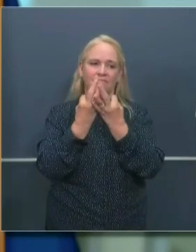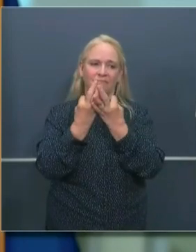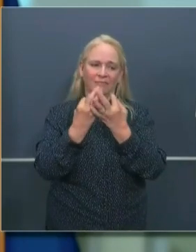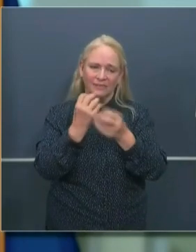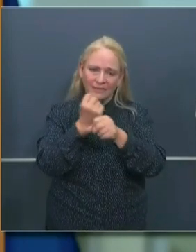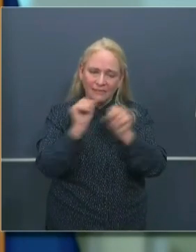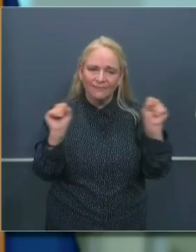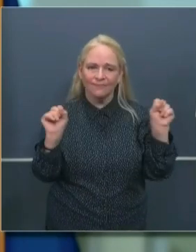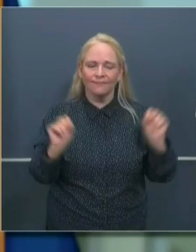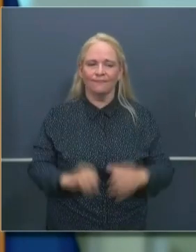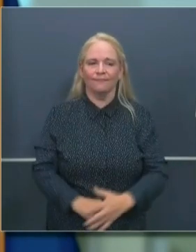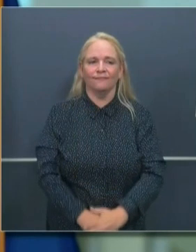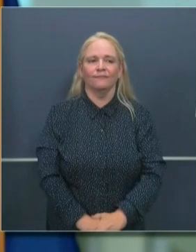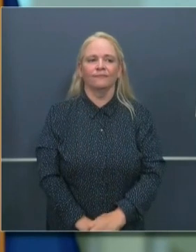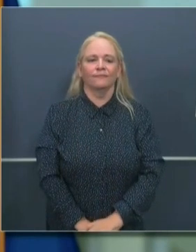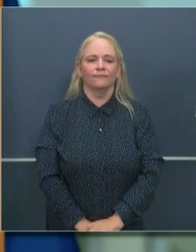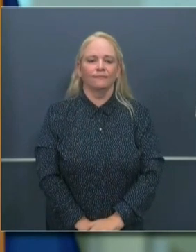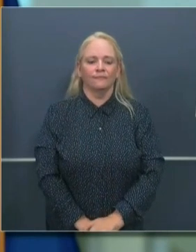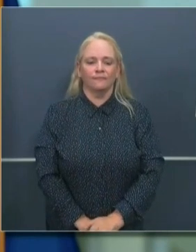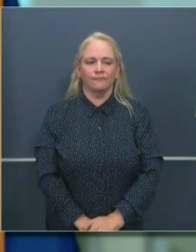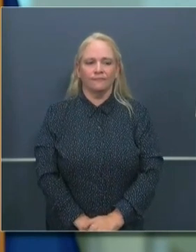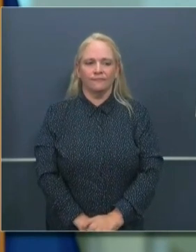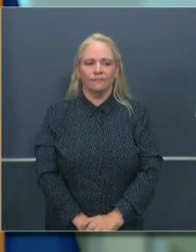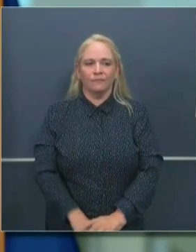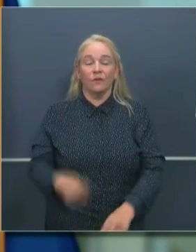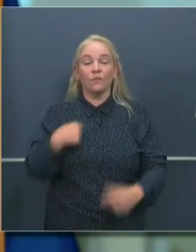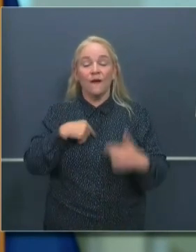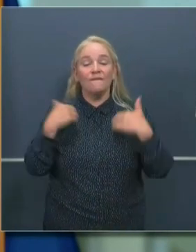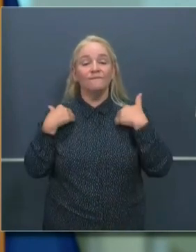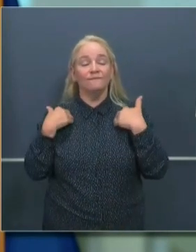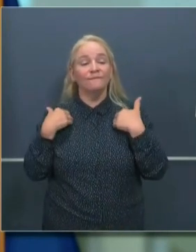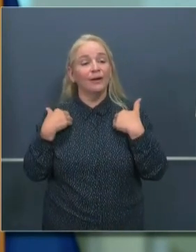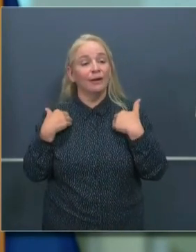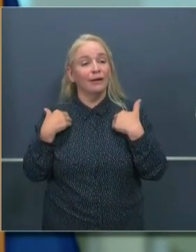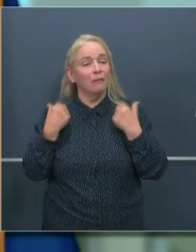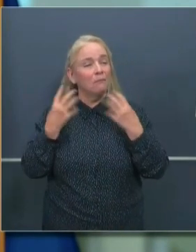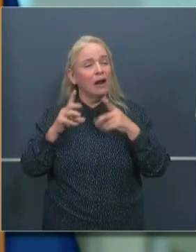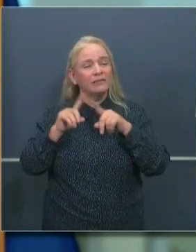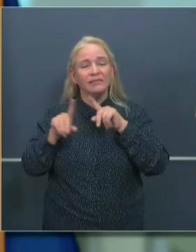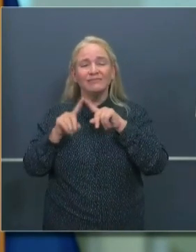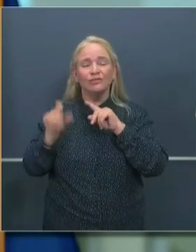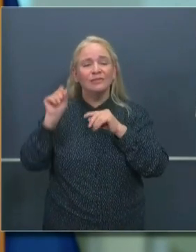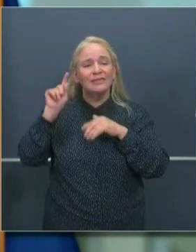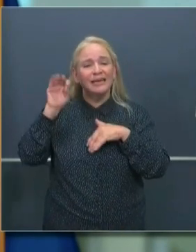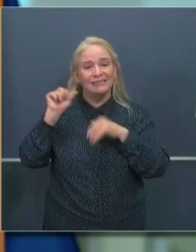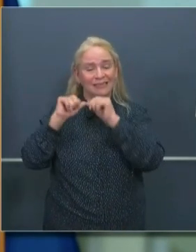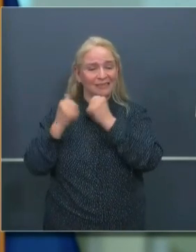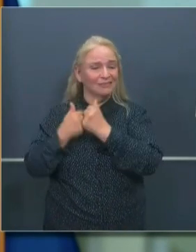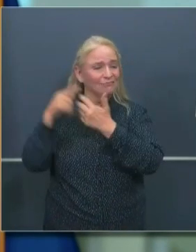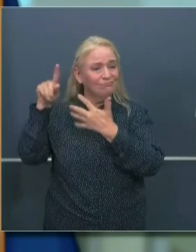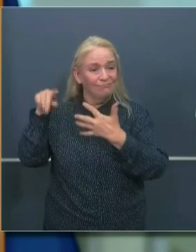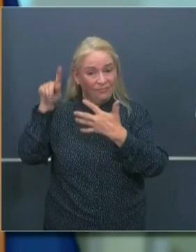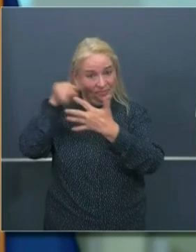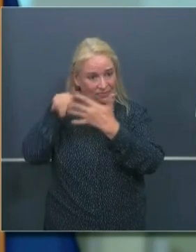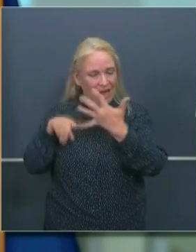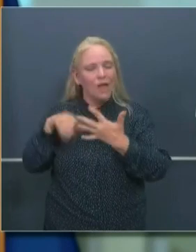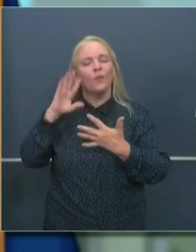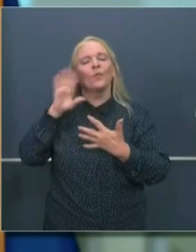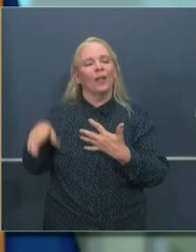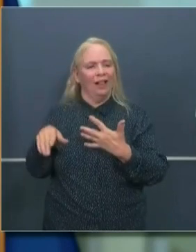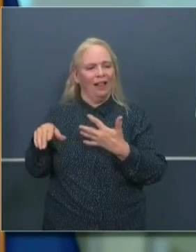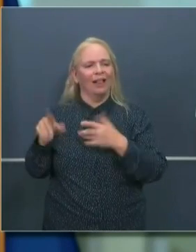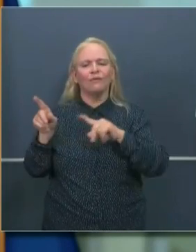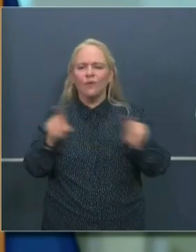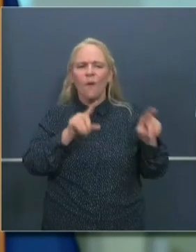extent that we have agencies up and down the state doing enforcement, doing the kind of outreach